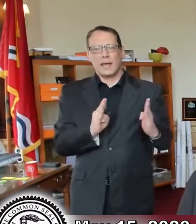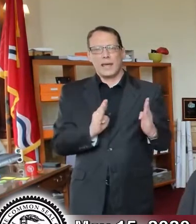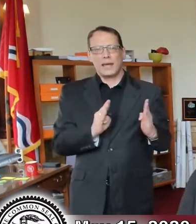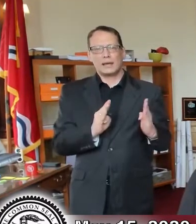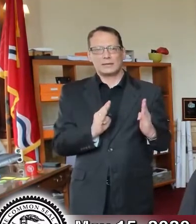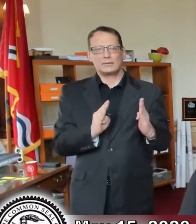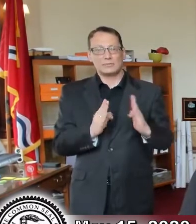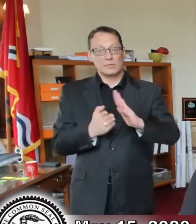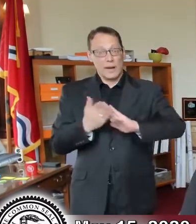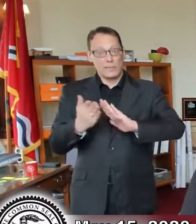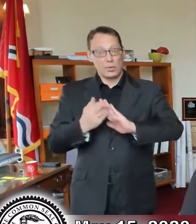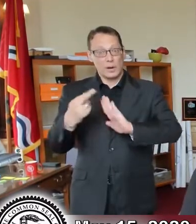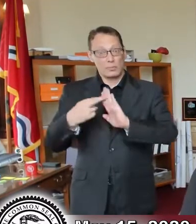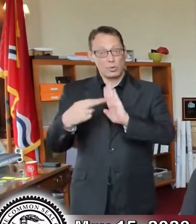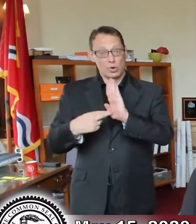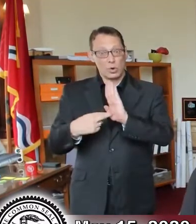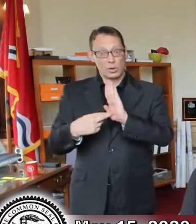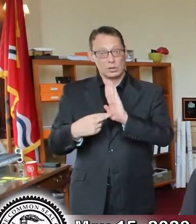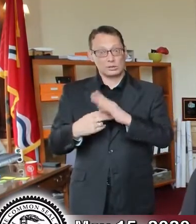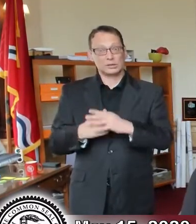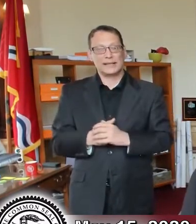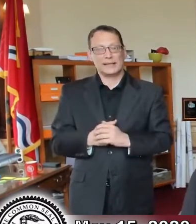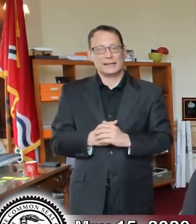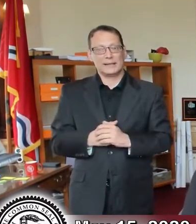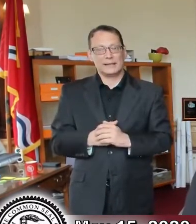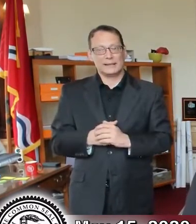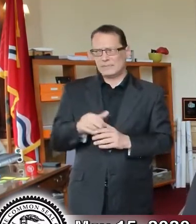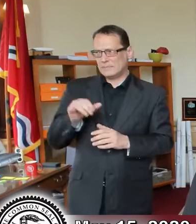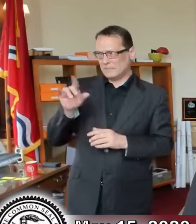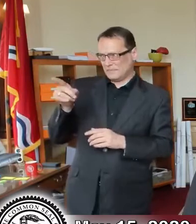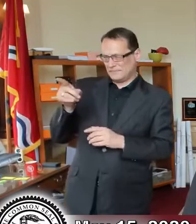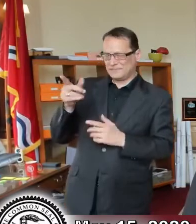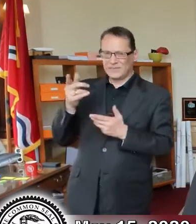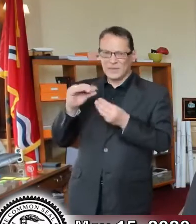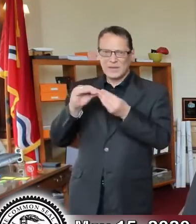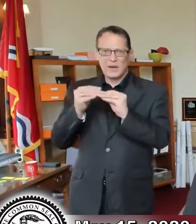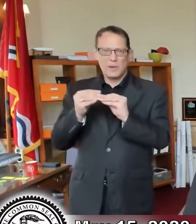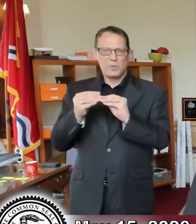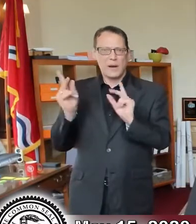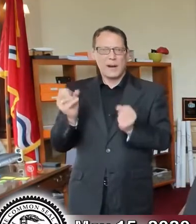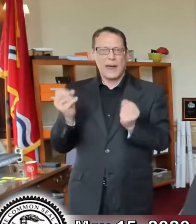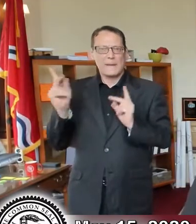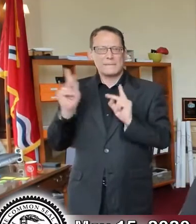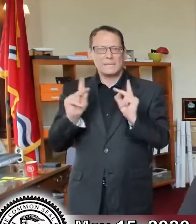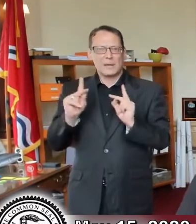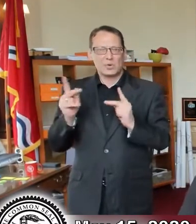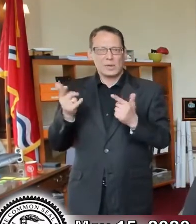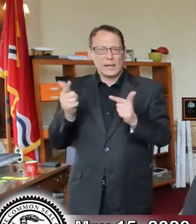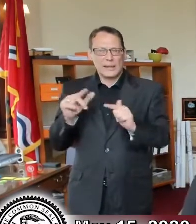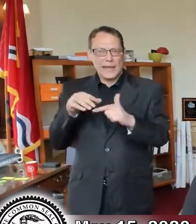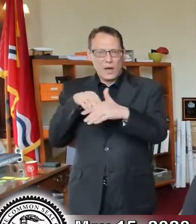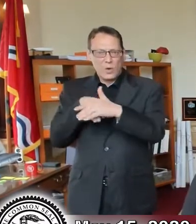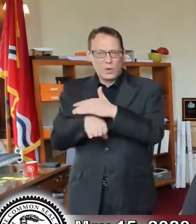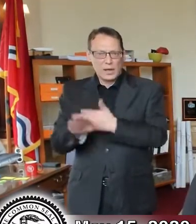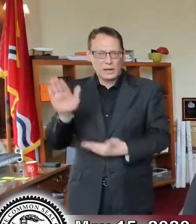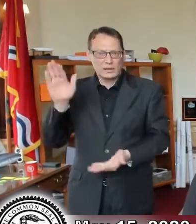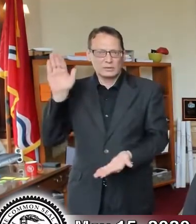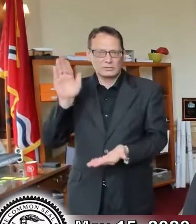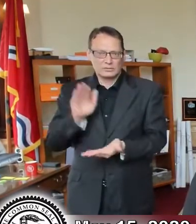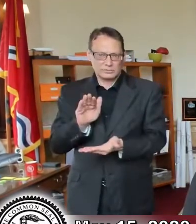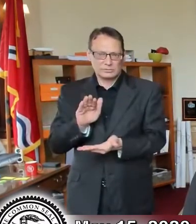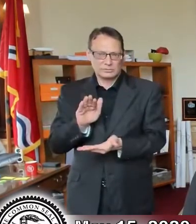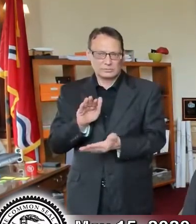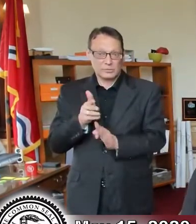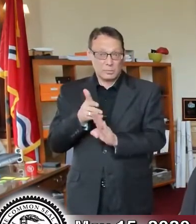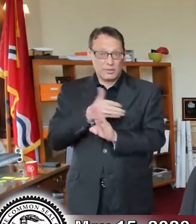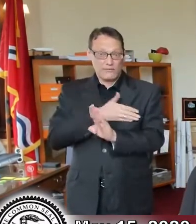protocols, and there won't be nearly as many people in that casino after, you know, during this COVID period as there